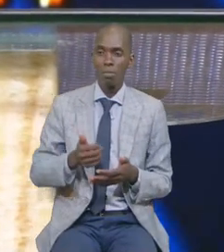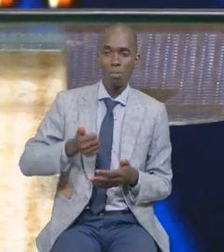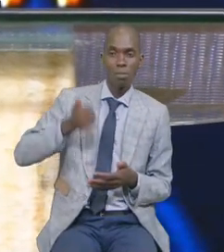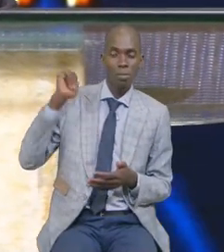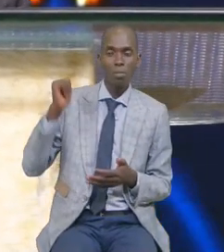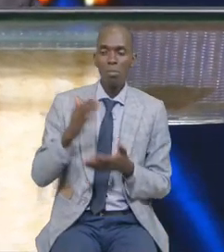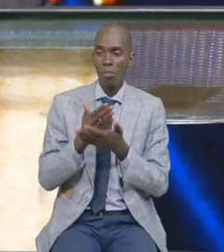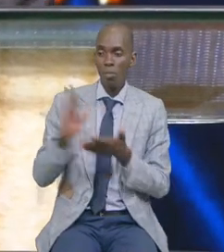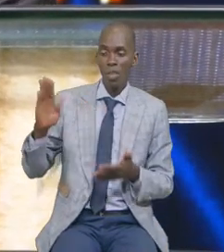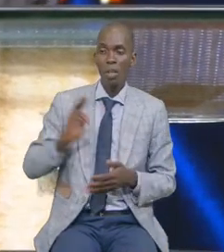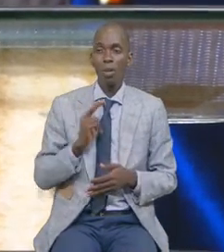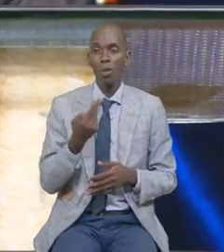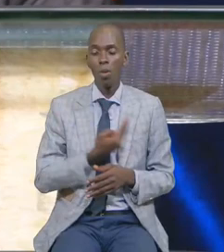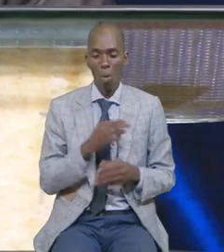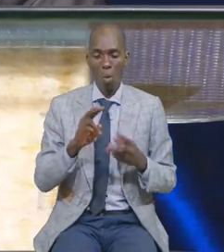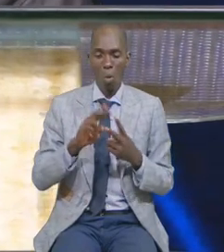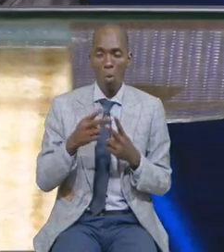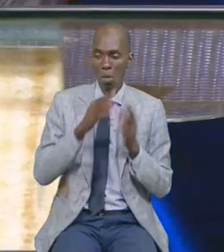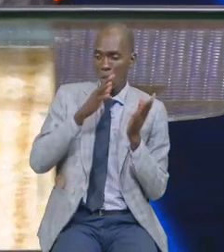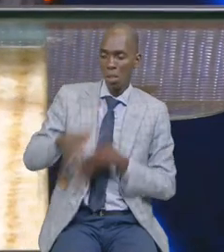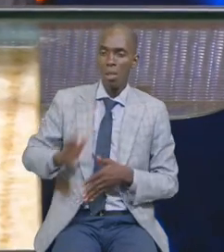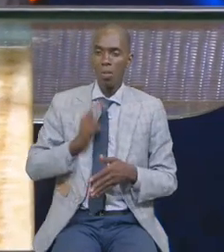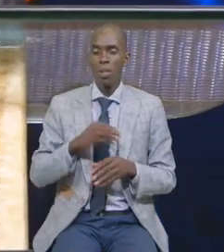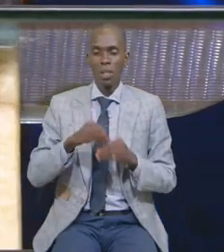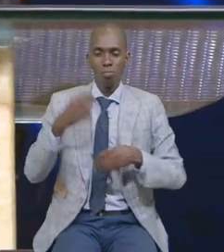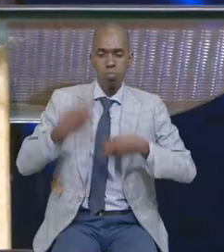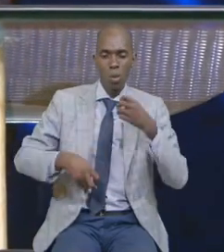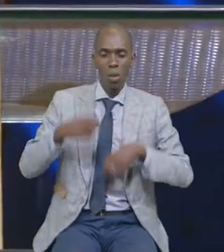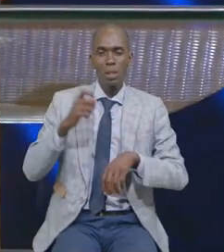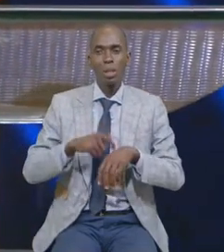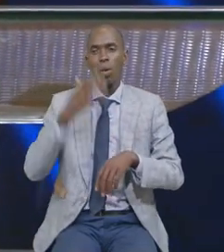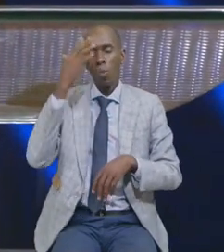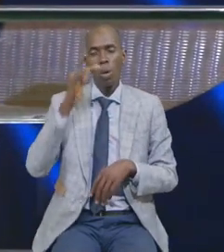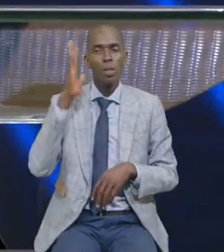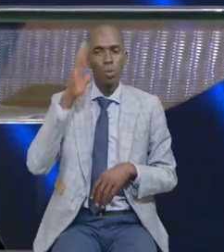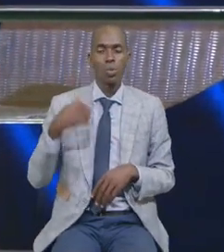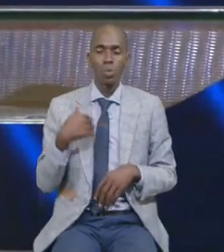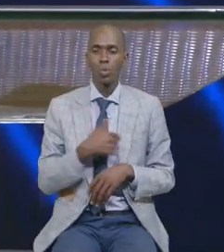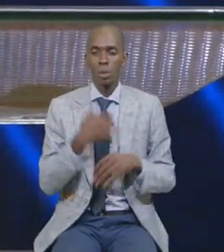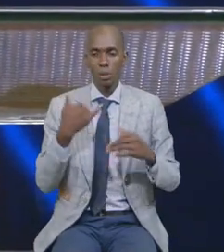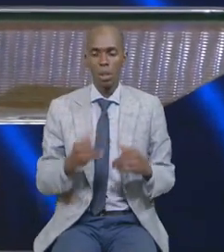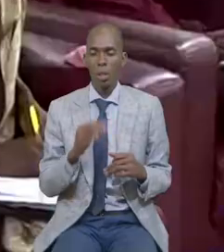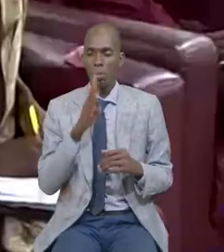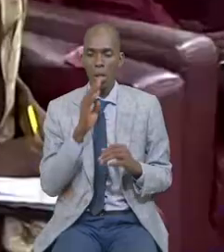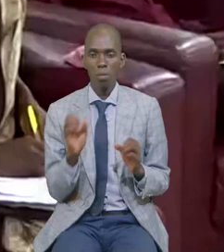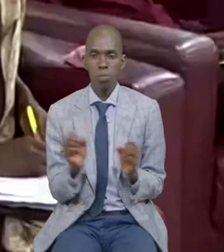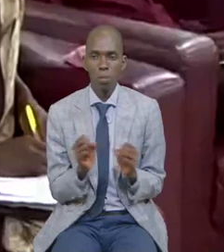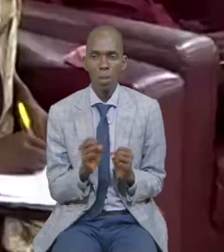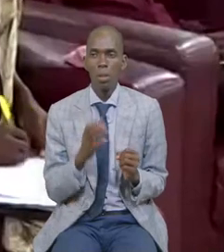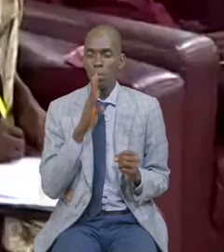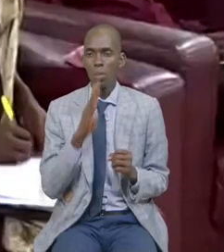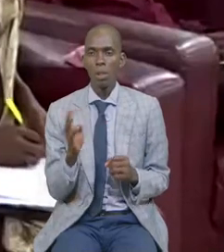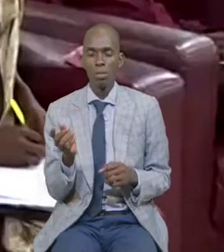abandoned us in difficulty. Why should we now cringe and crawl and then be cowed and